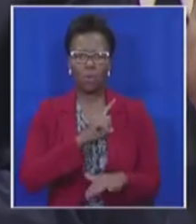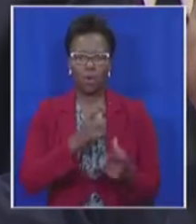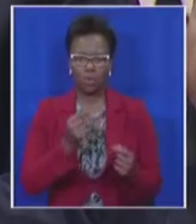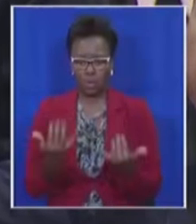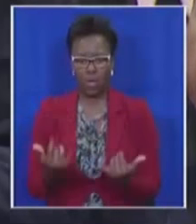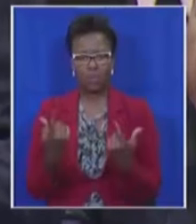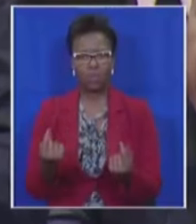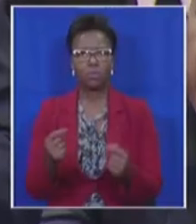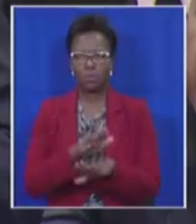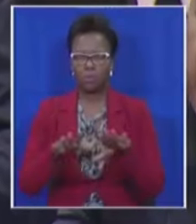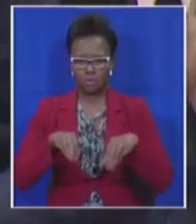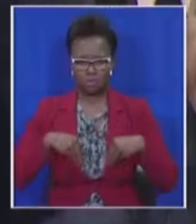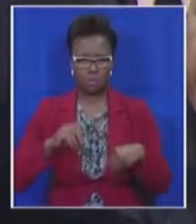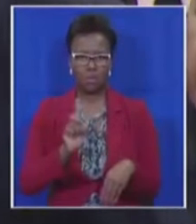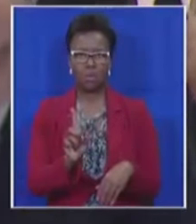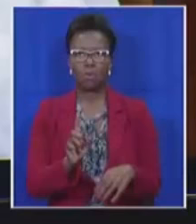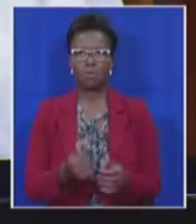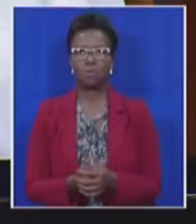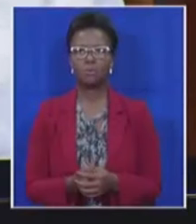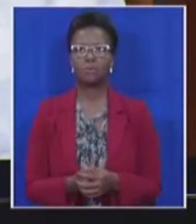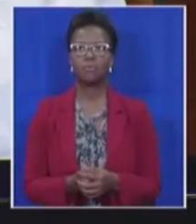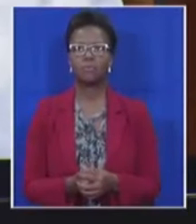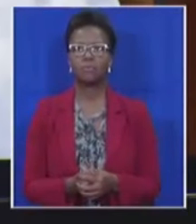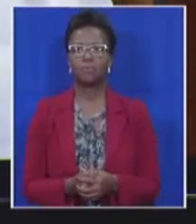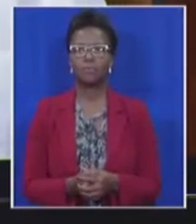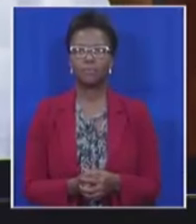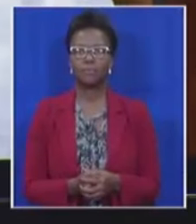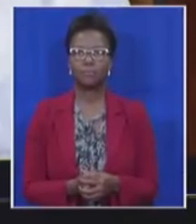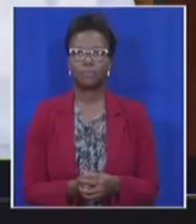We do not recognise you as the chair. Yes, you.